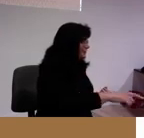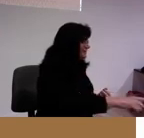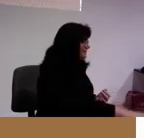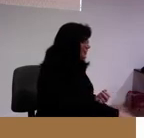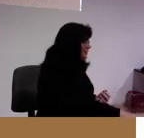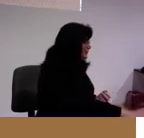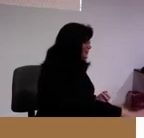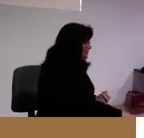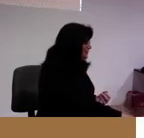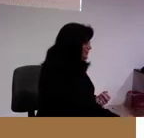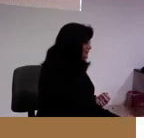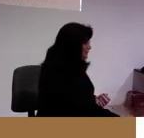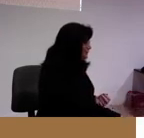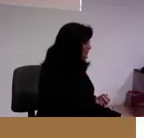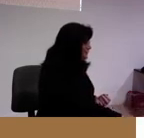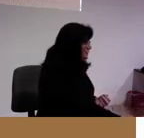So